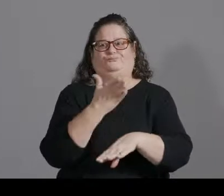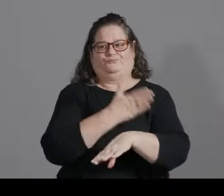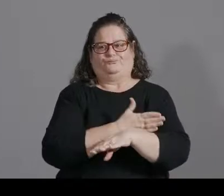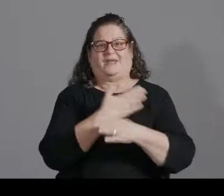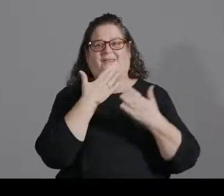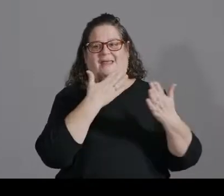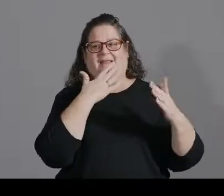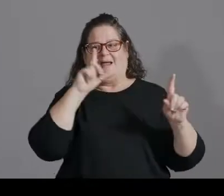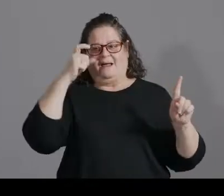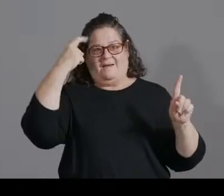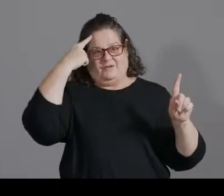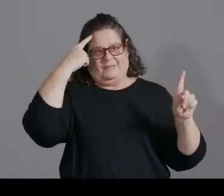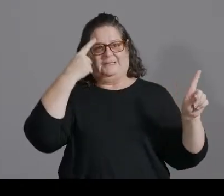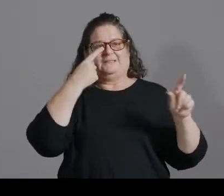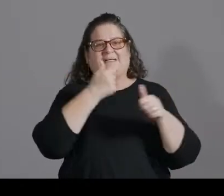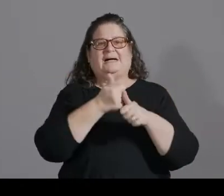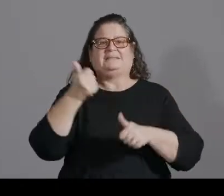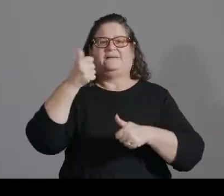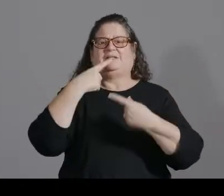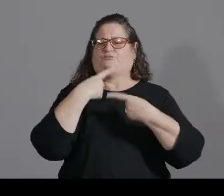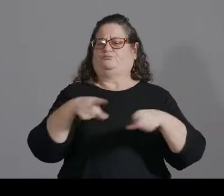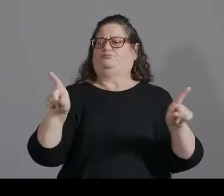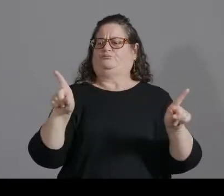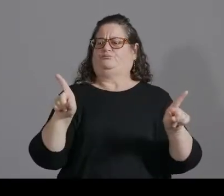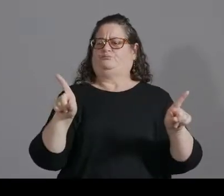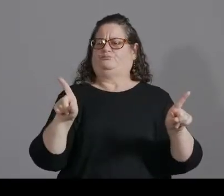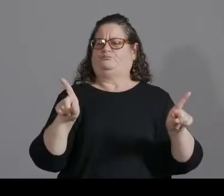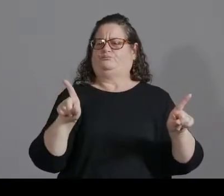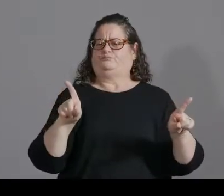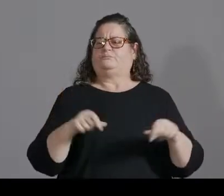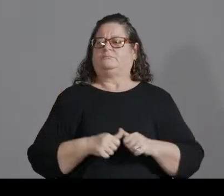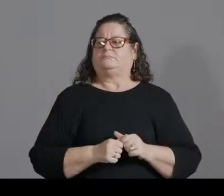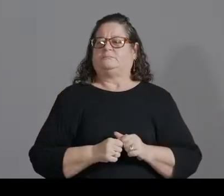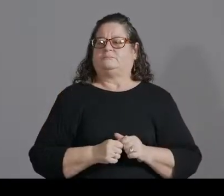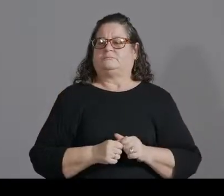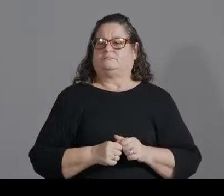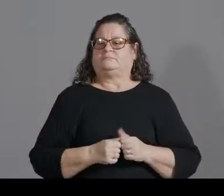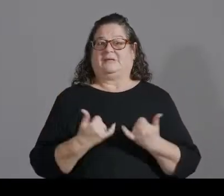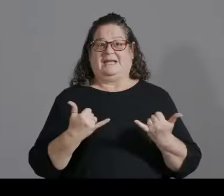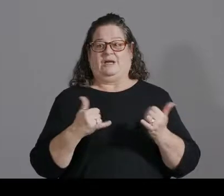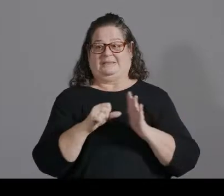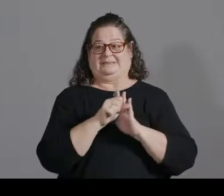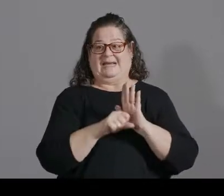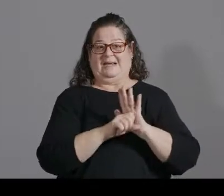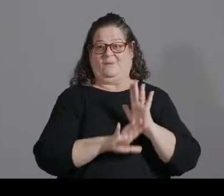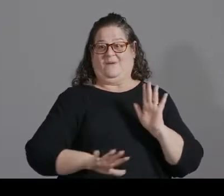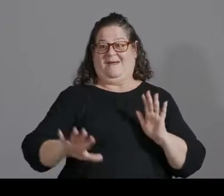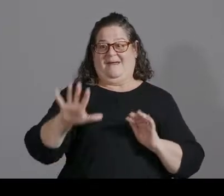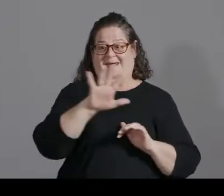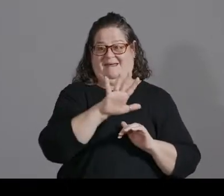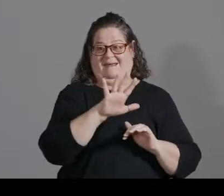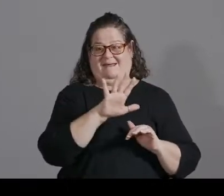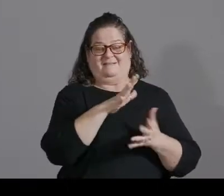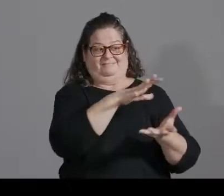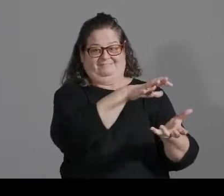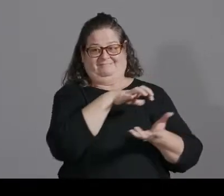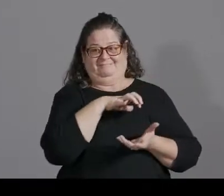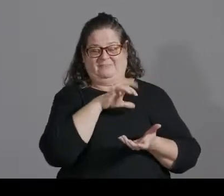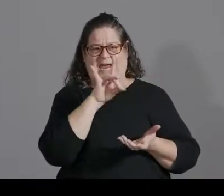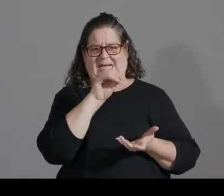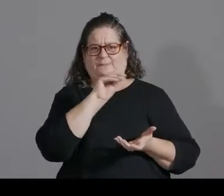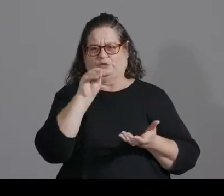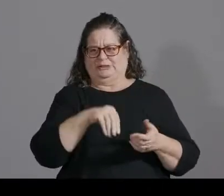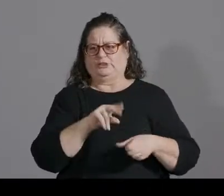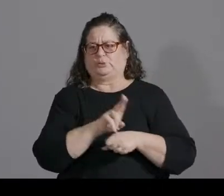You can see that right now, from a statewide perspective, we are at 80% of our doses utilized. That will continue to go up